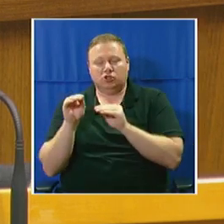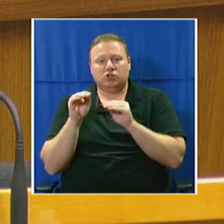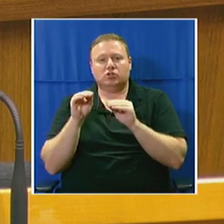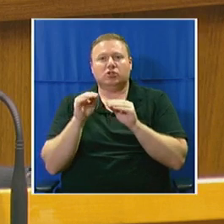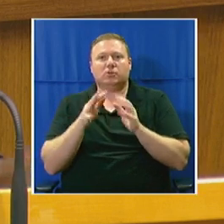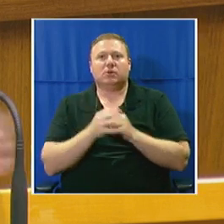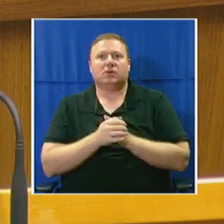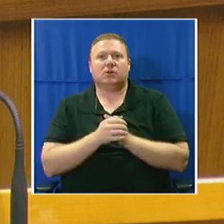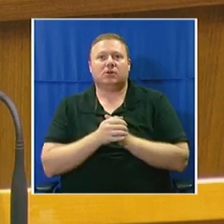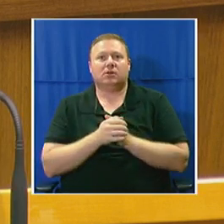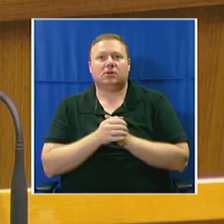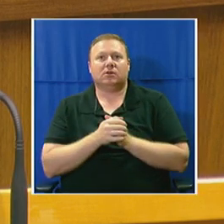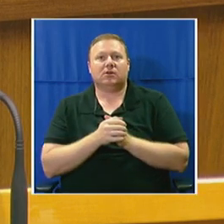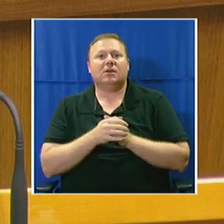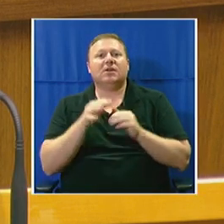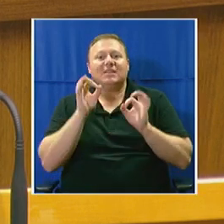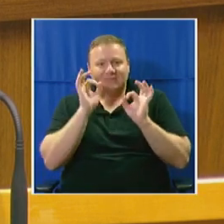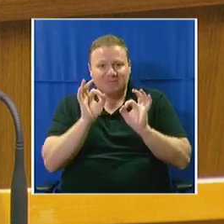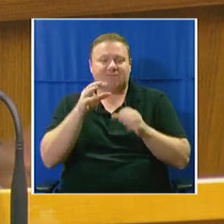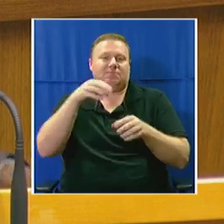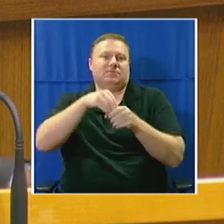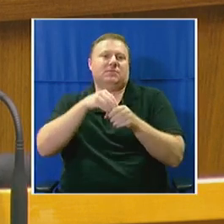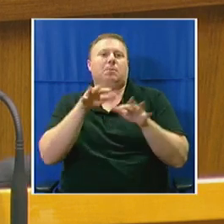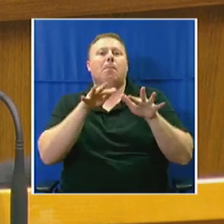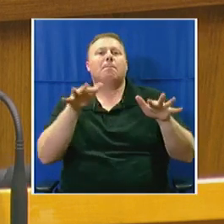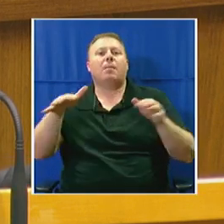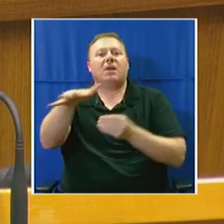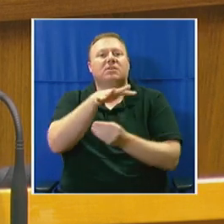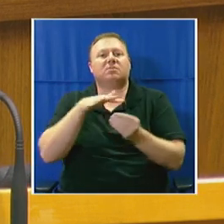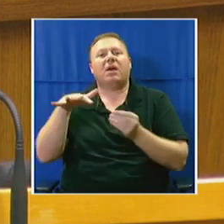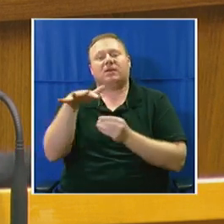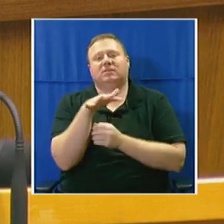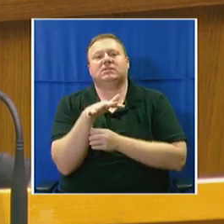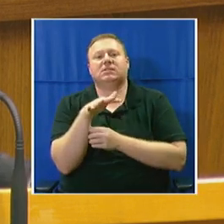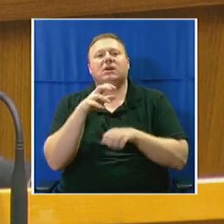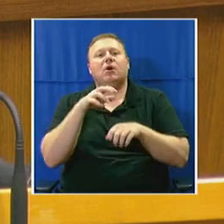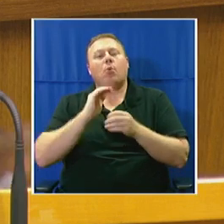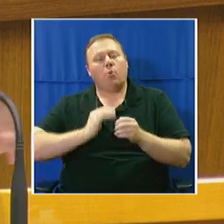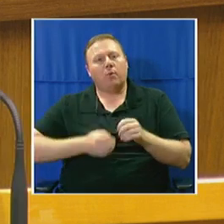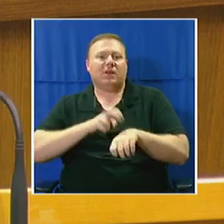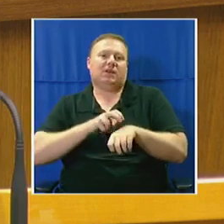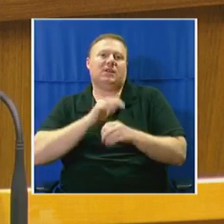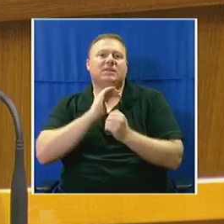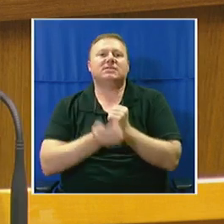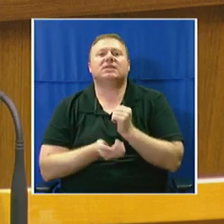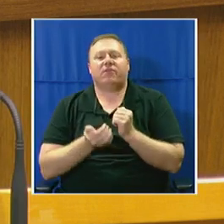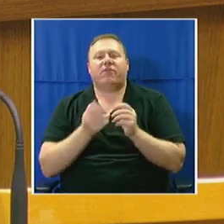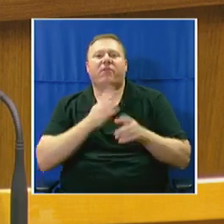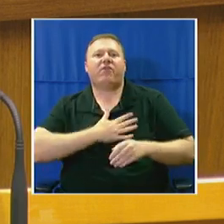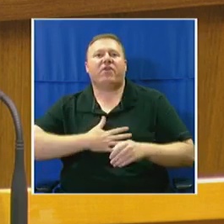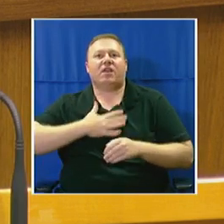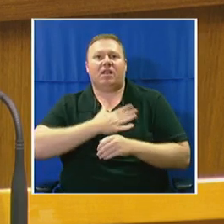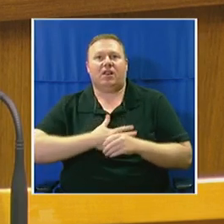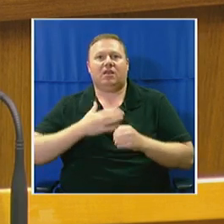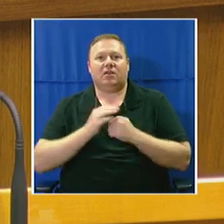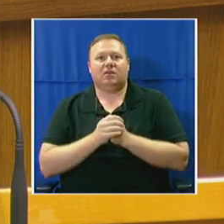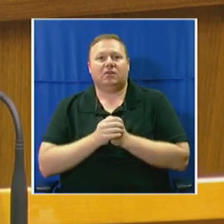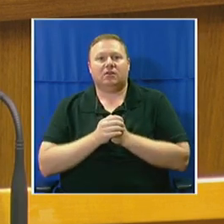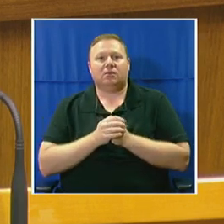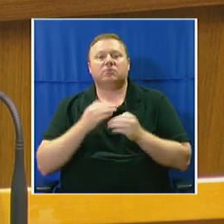not least the matter of dealing with teaching Society about respect concent human rights and and and women must be extended to